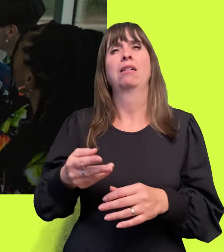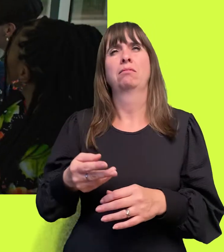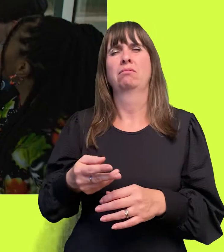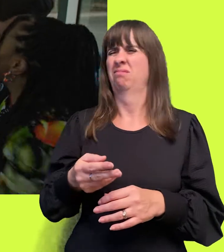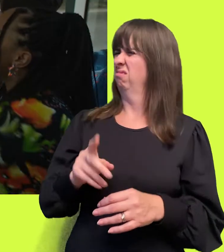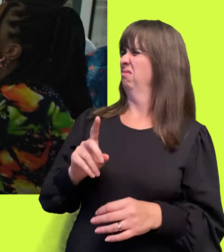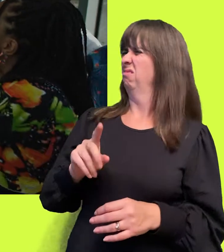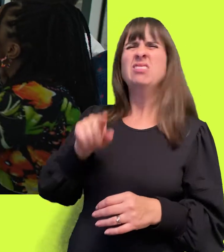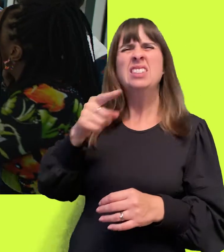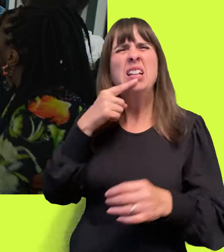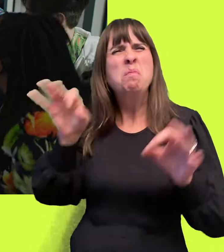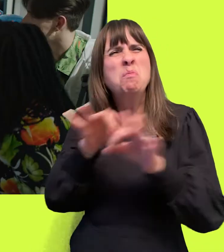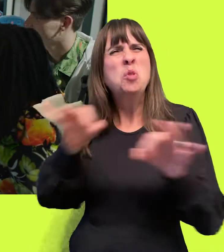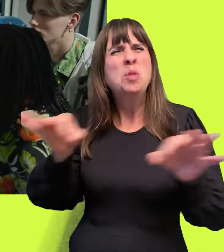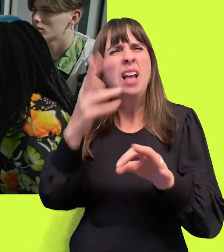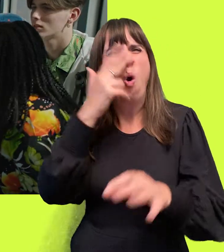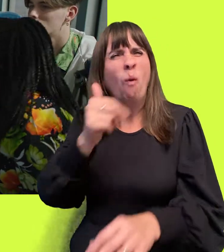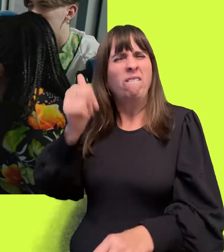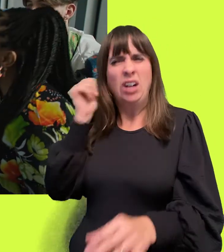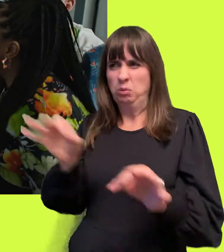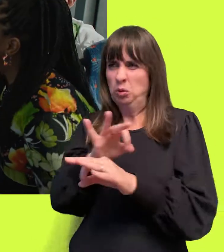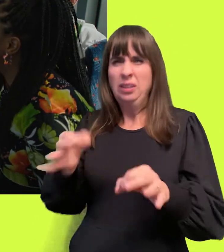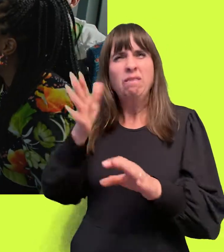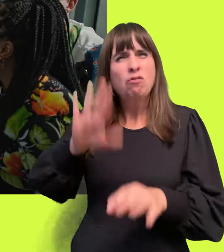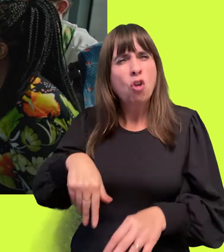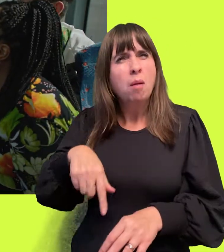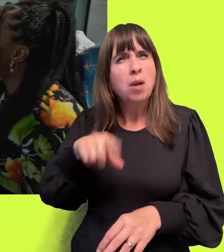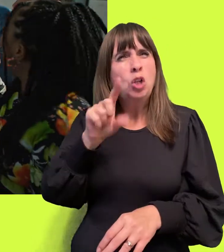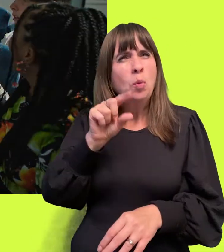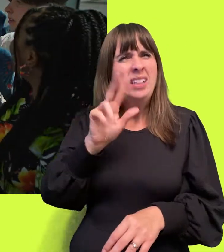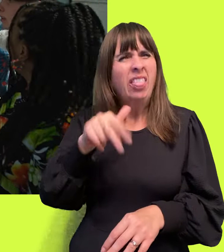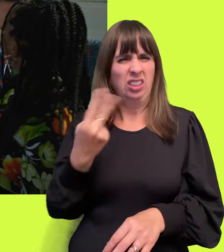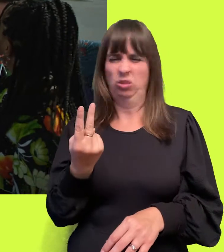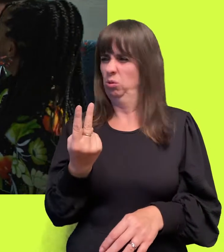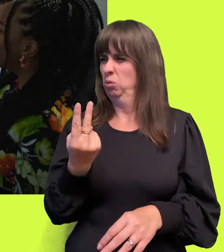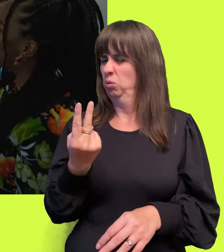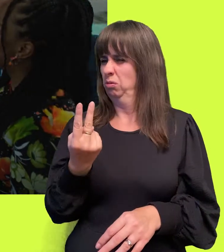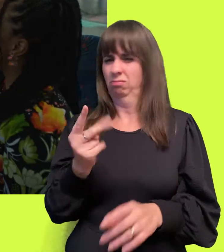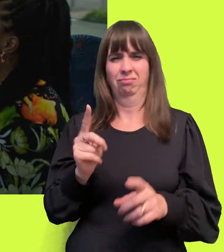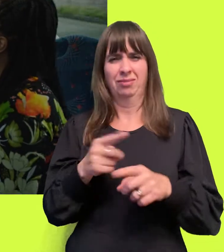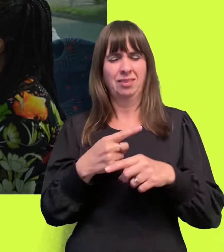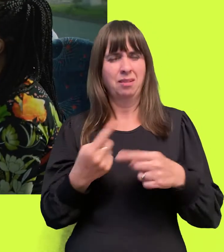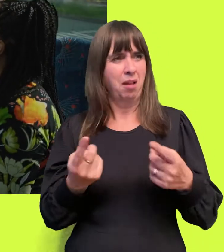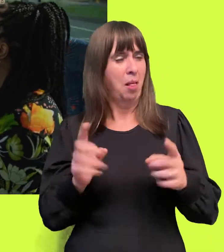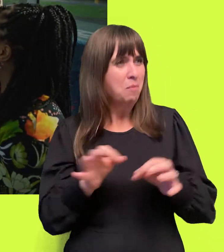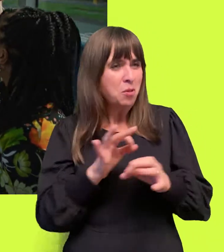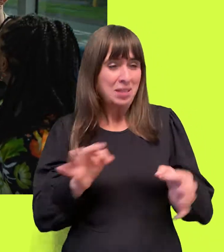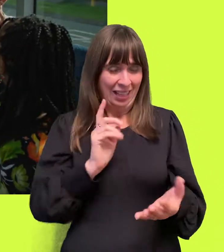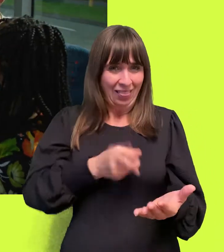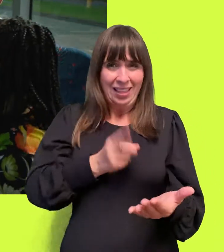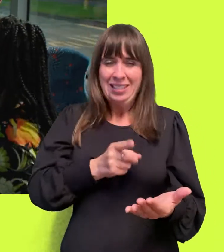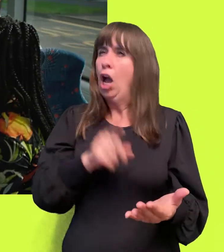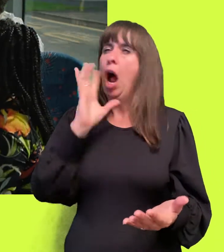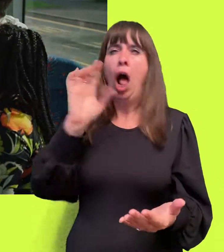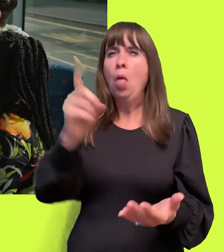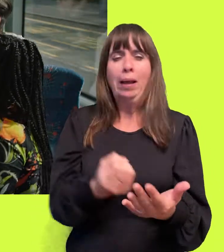Lampswell? Yeah. Wait, did he just say summer of 32? Yeah, what is vibes? Trust you, you're always finding all of this